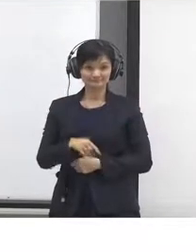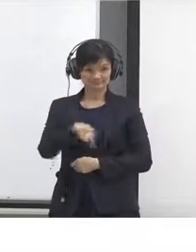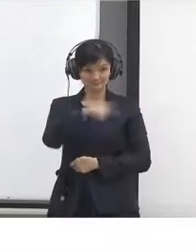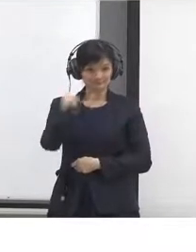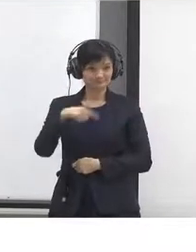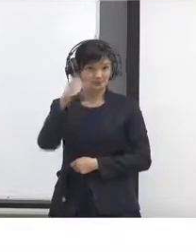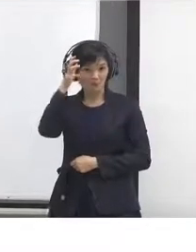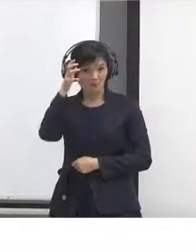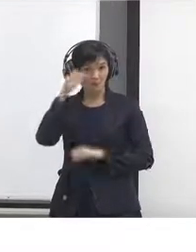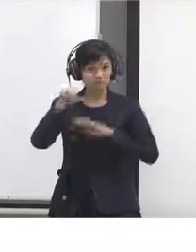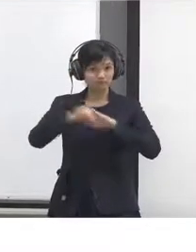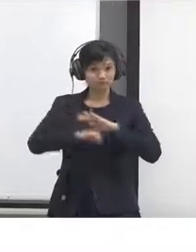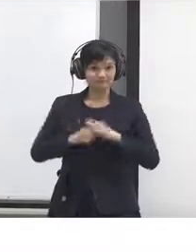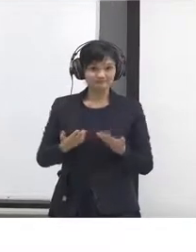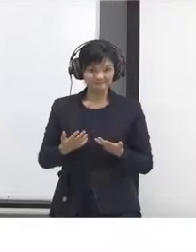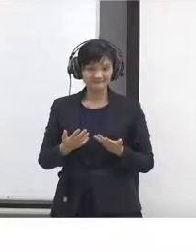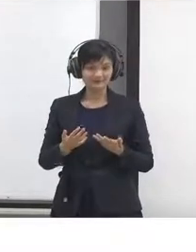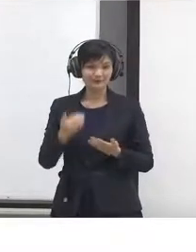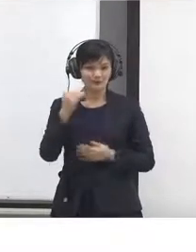please contact Isabel.